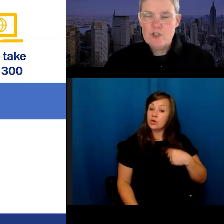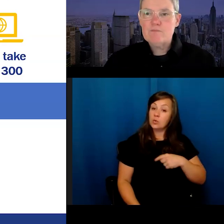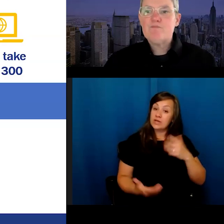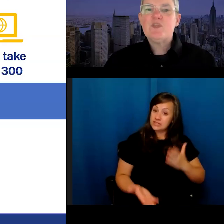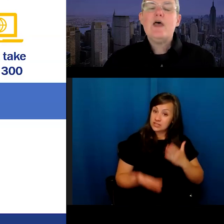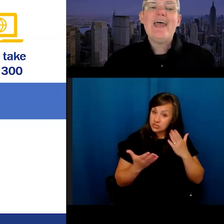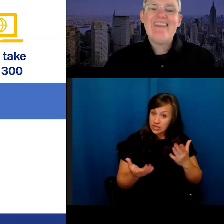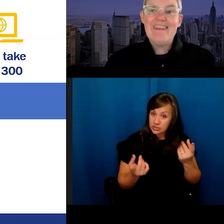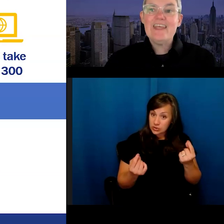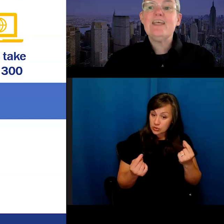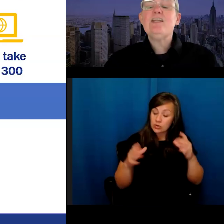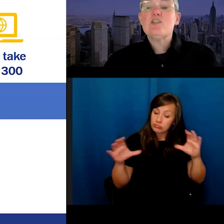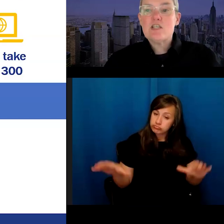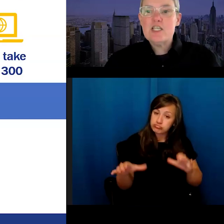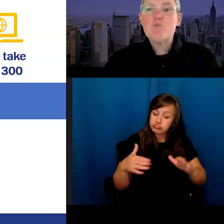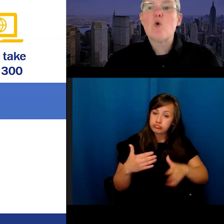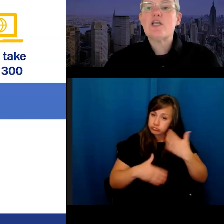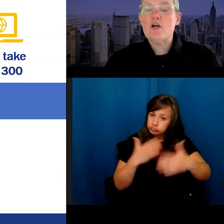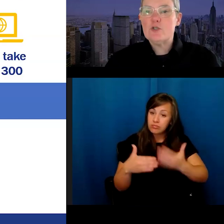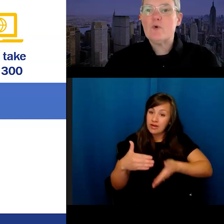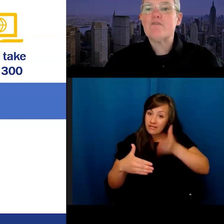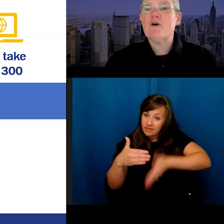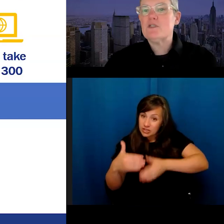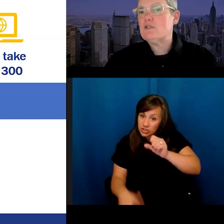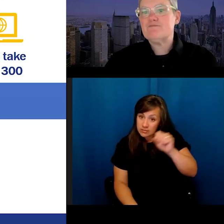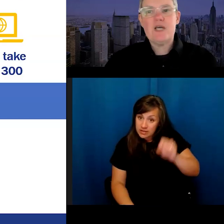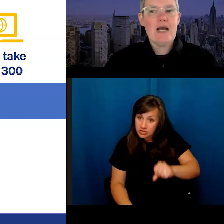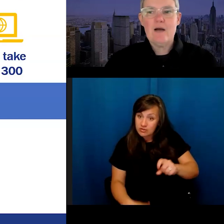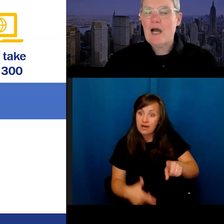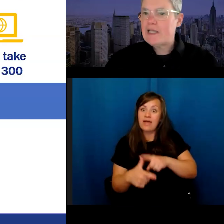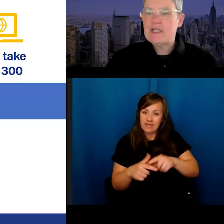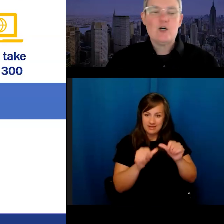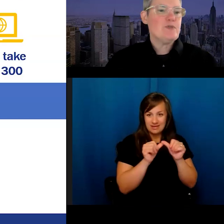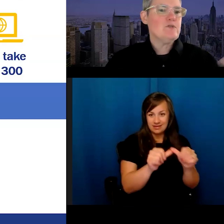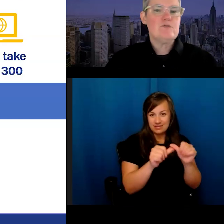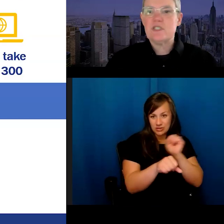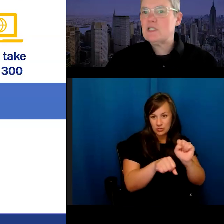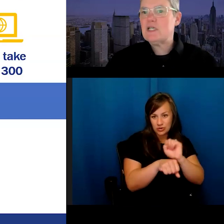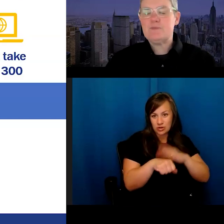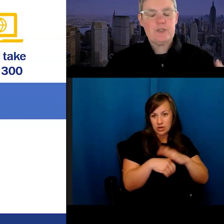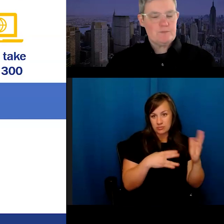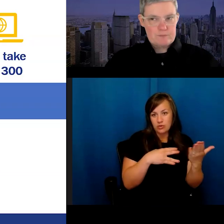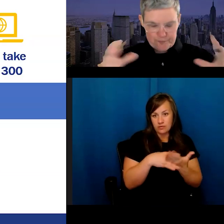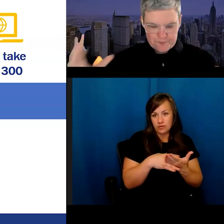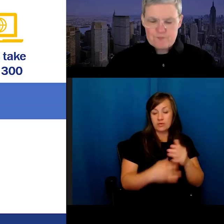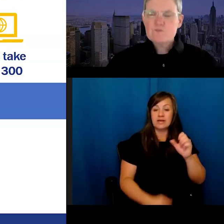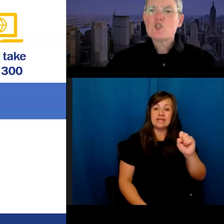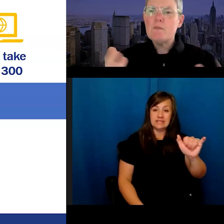of your term and then keep working on your portfolio. I can help you, Sydney can help